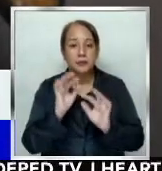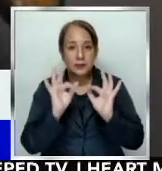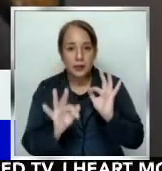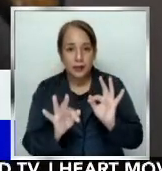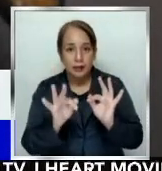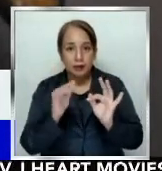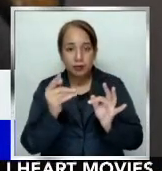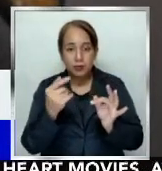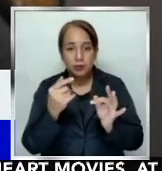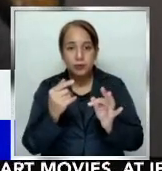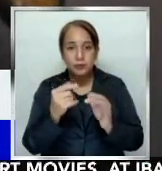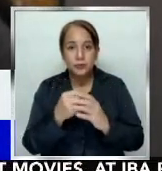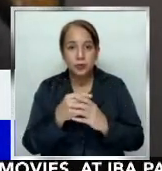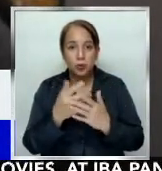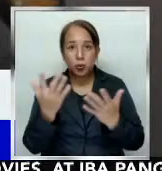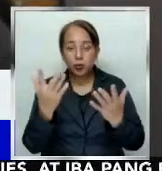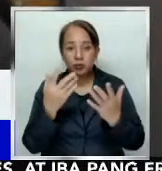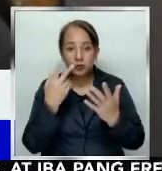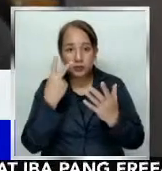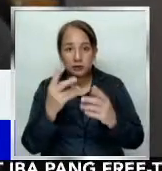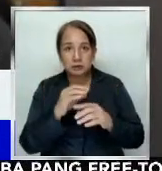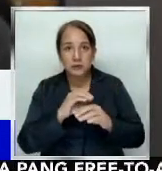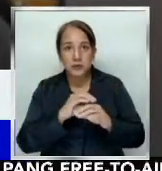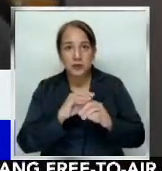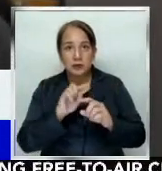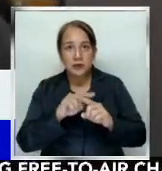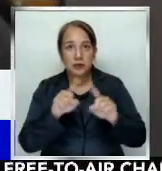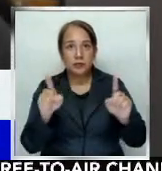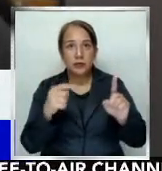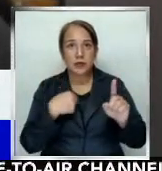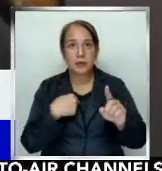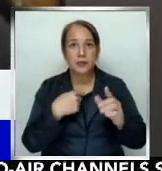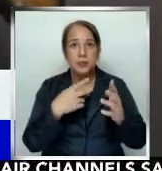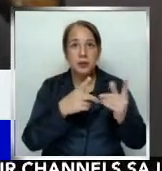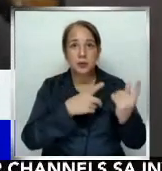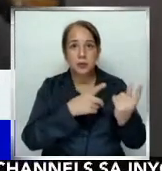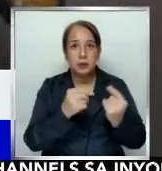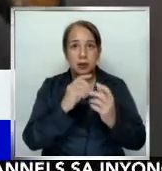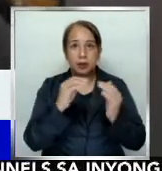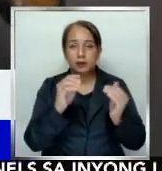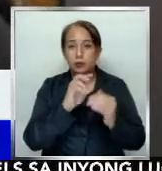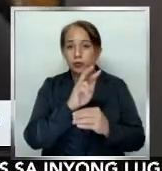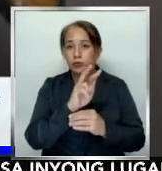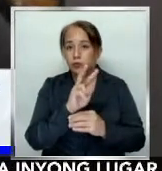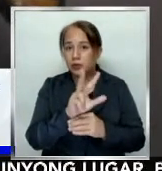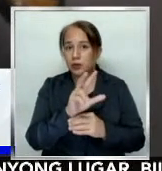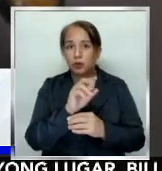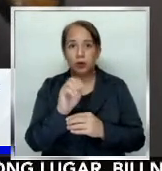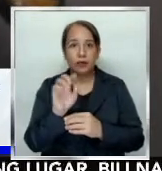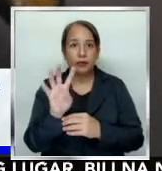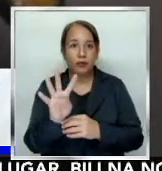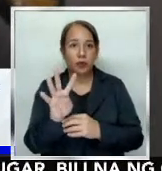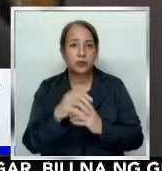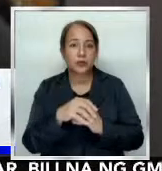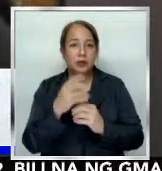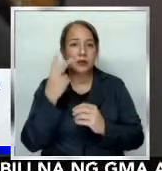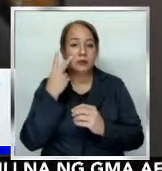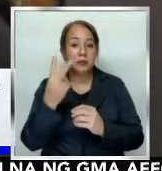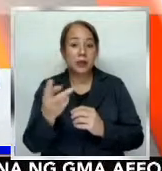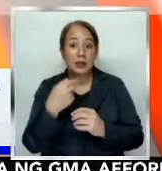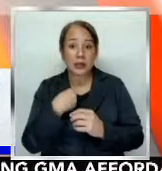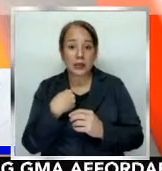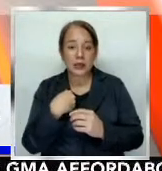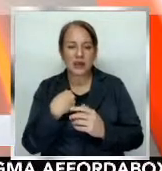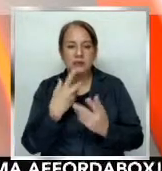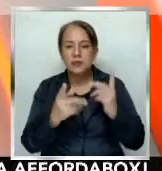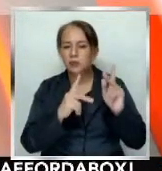any big difference between imposing level 3 or level 4. Dahil ang tao, nakikita ko parang takot na rin.